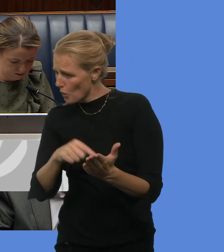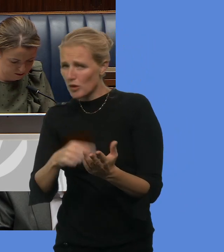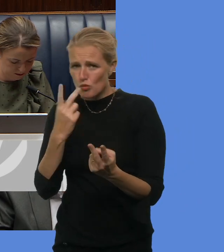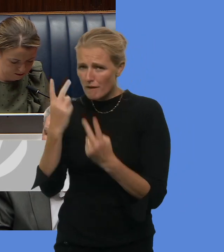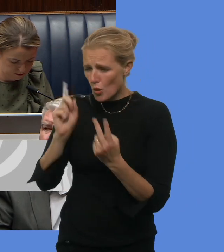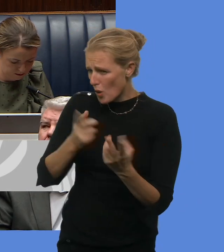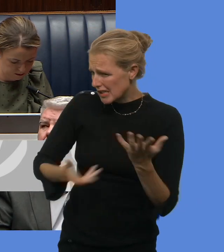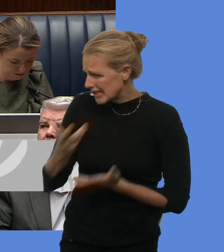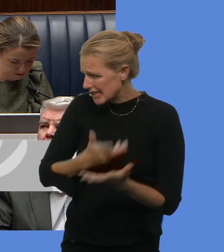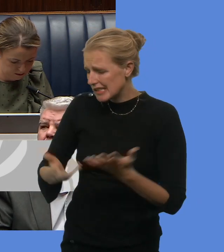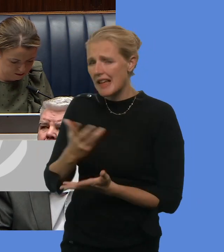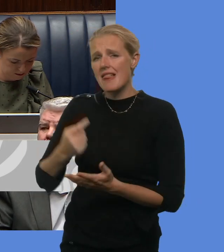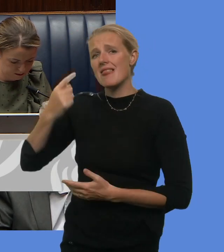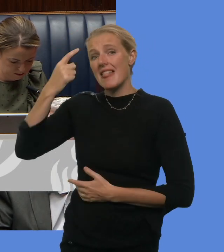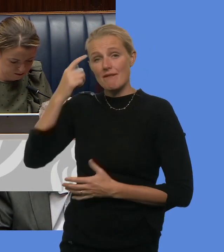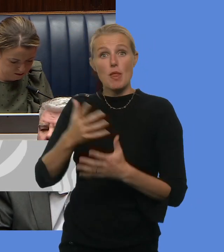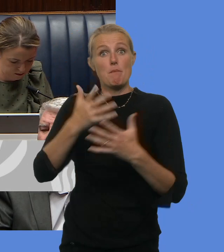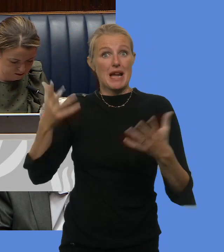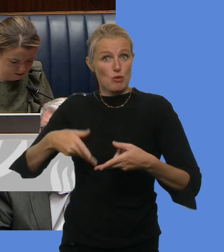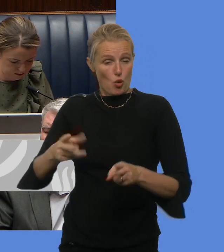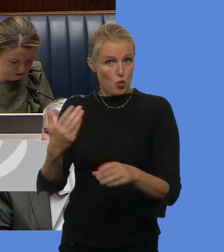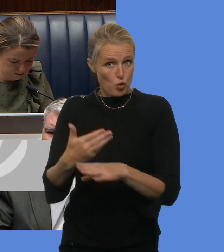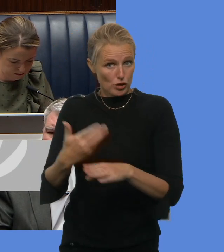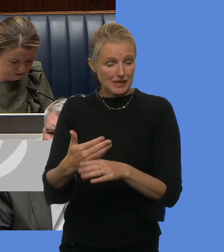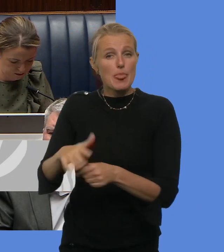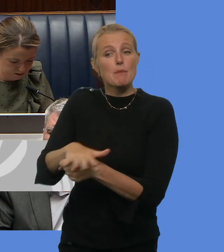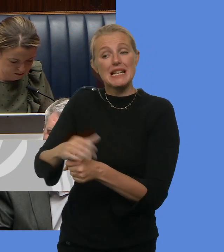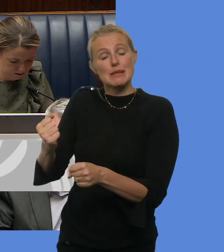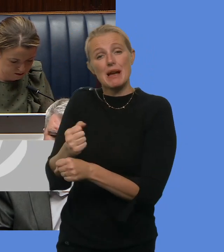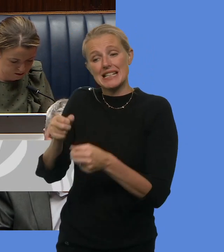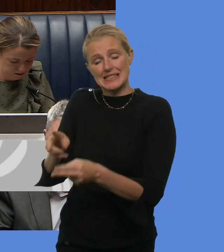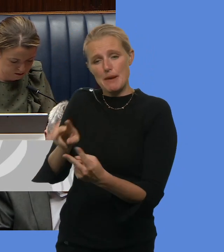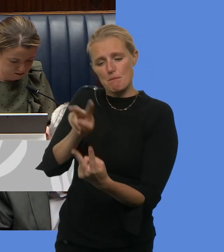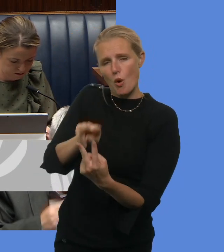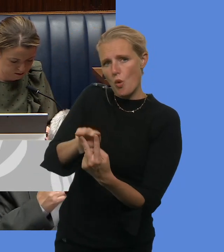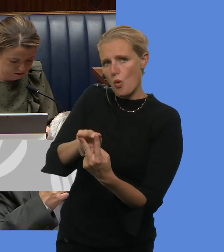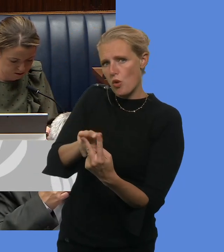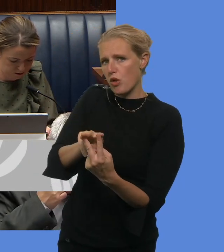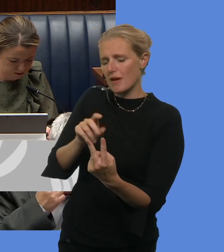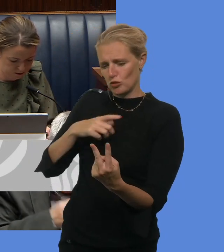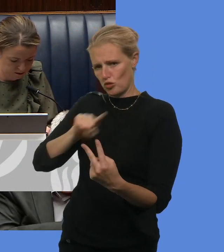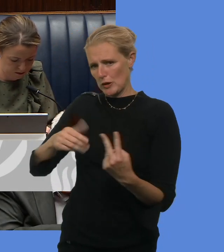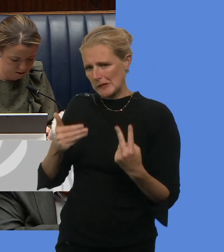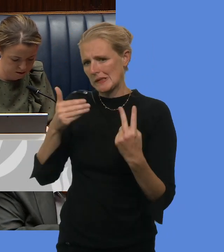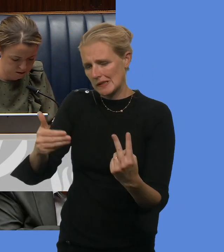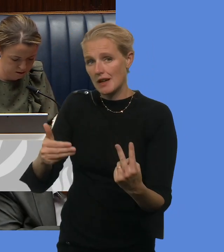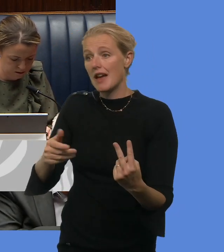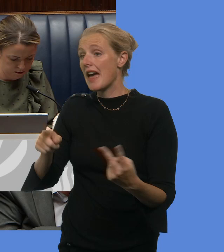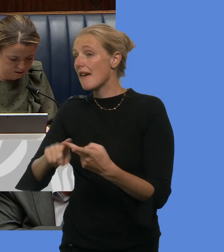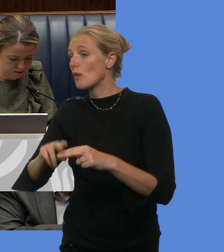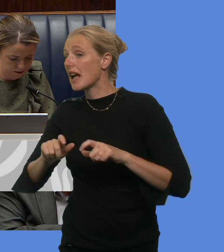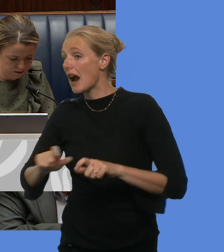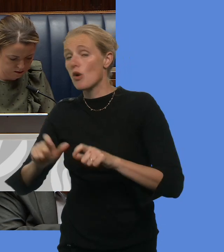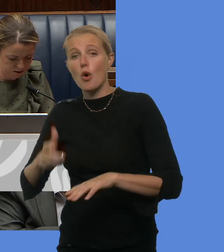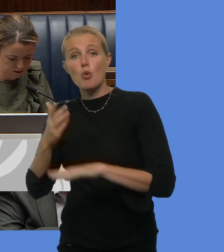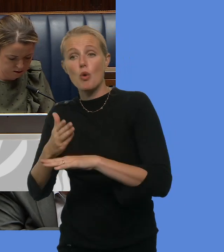entirety both of the major roadworks development and the placemaking scheme. Any subsequent decisions to proceed with the York Street Interchange